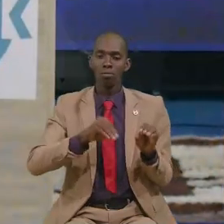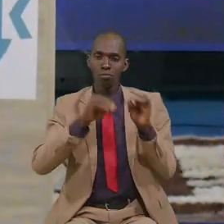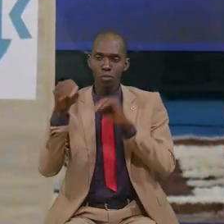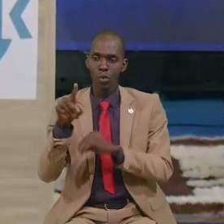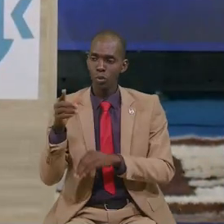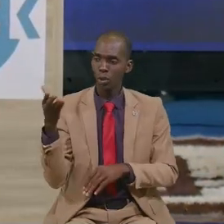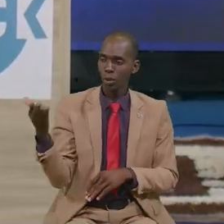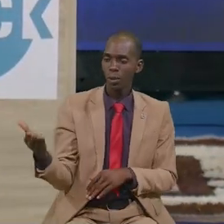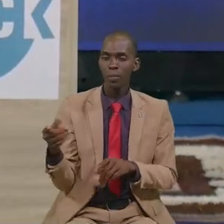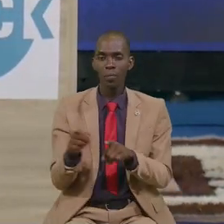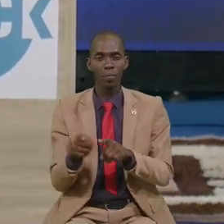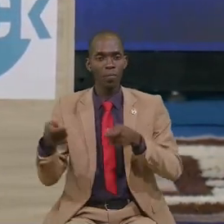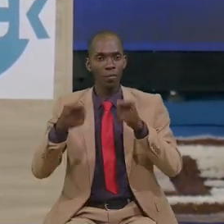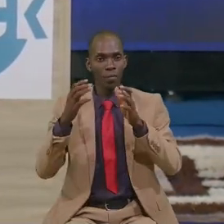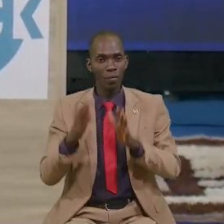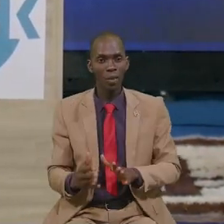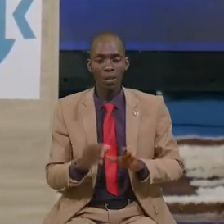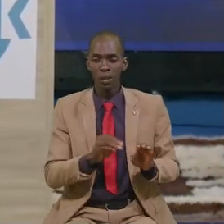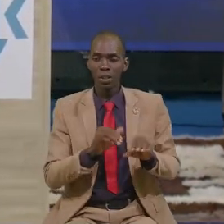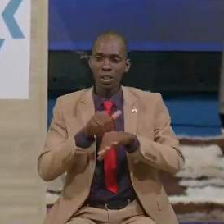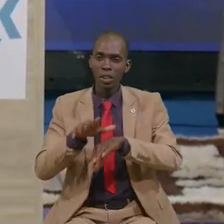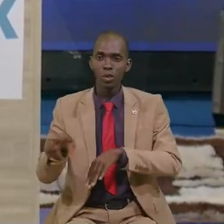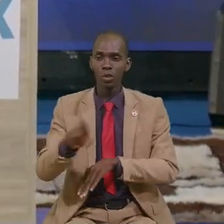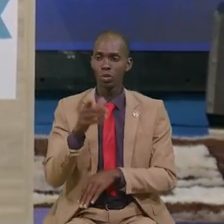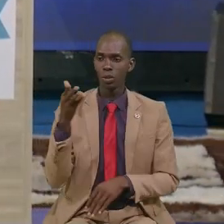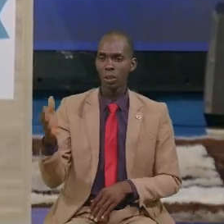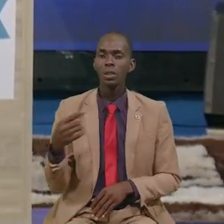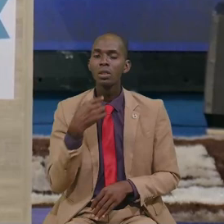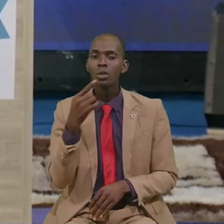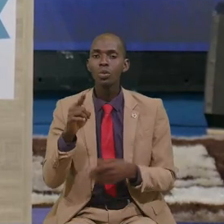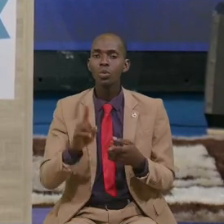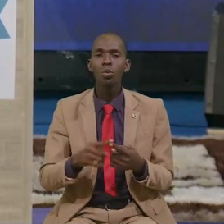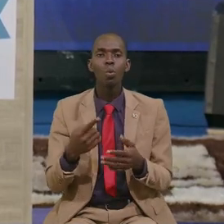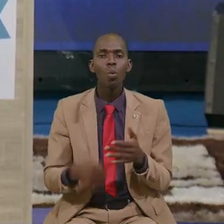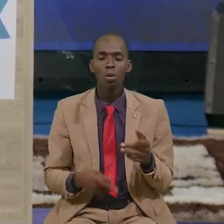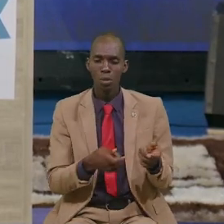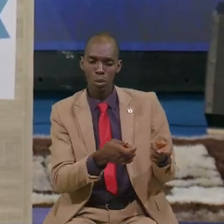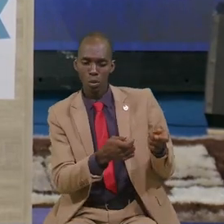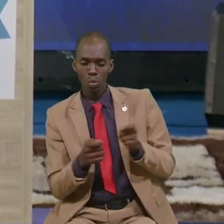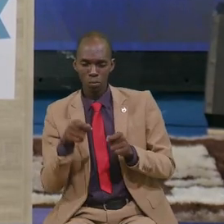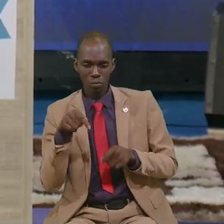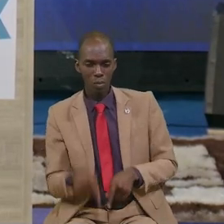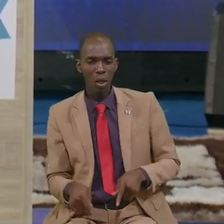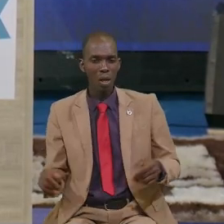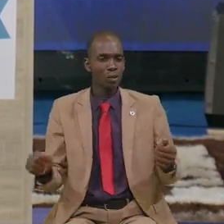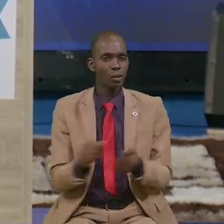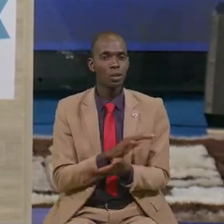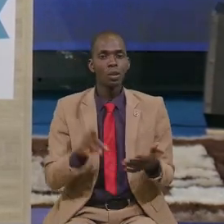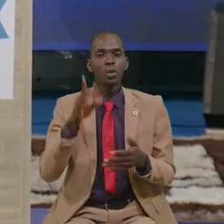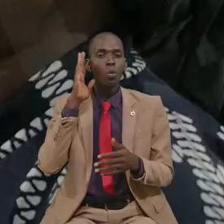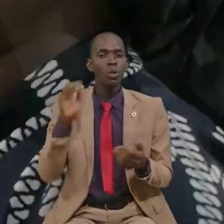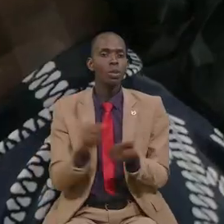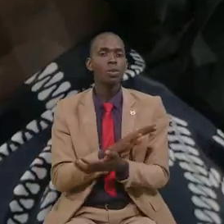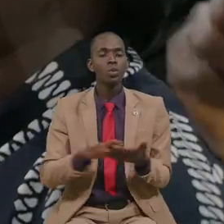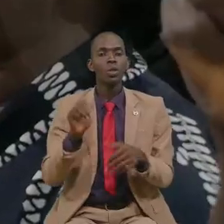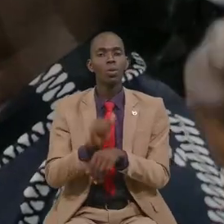and he set you there and he says to pull down and to destroy. You will destroy the works of the